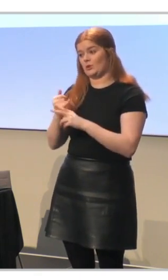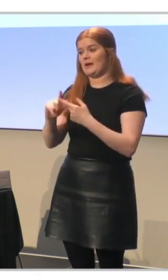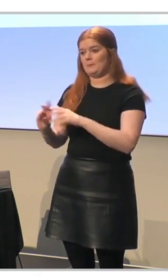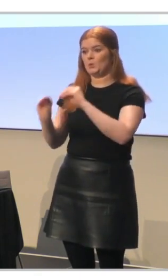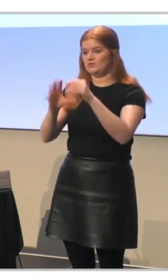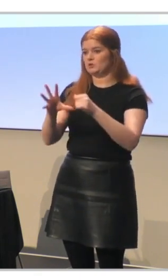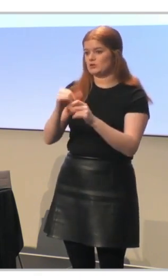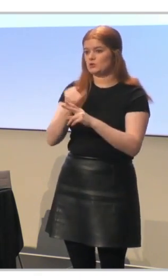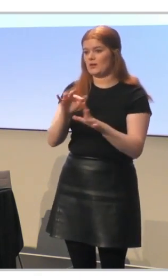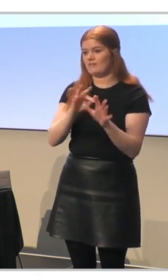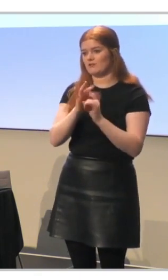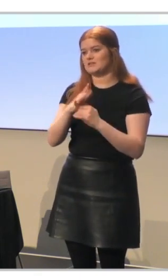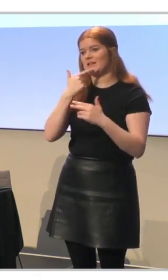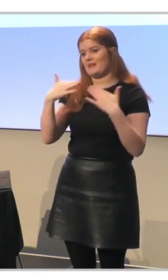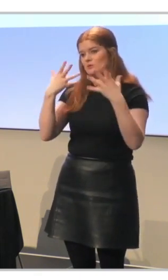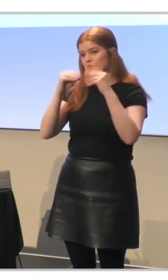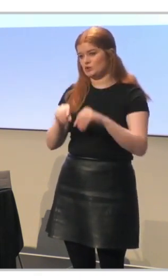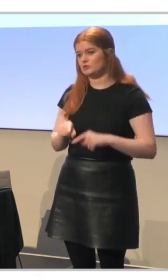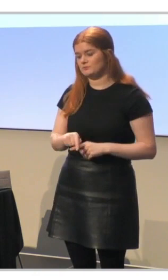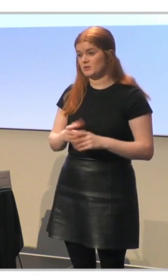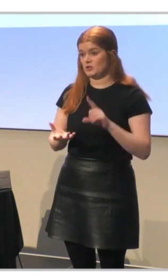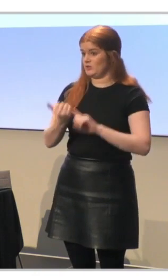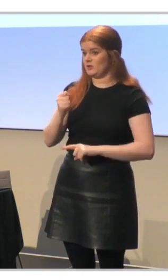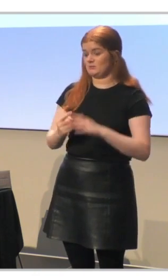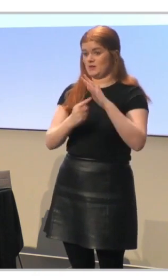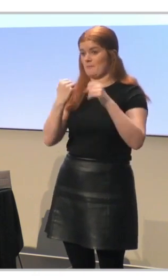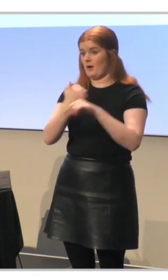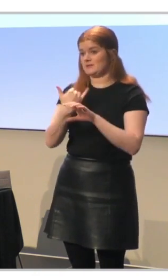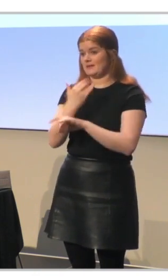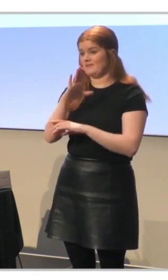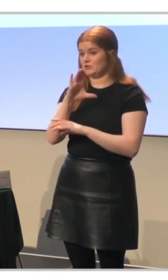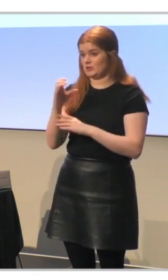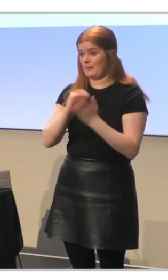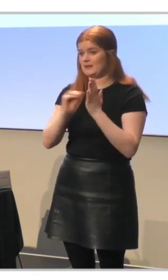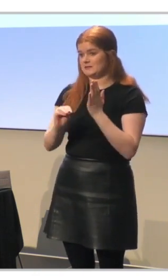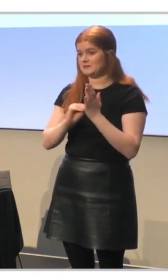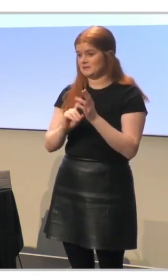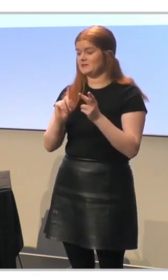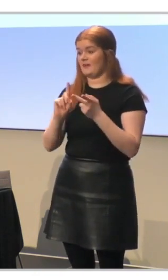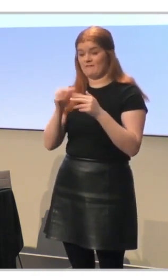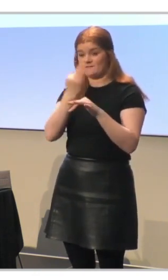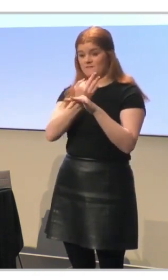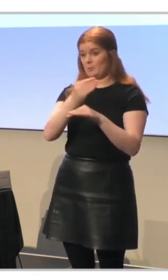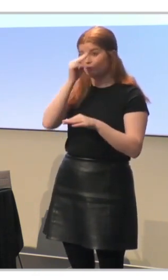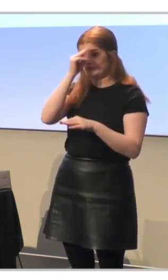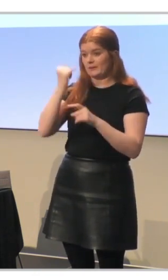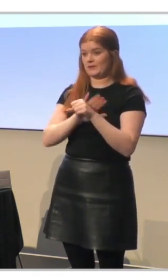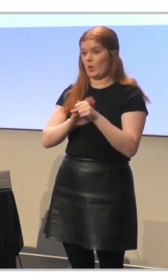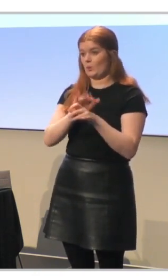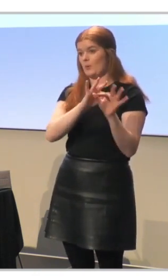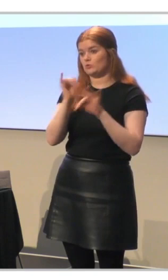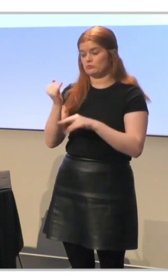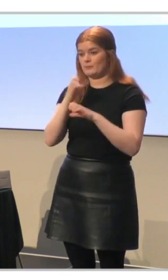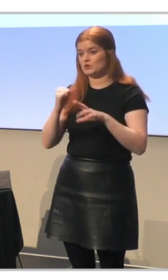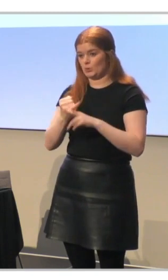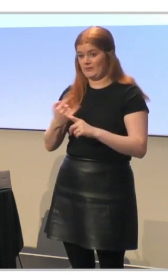special school from post-primary. She obtained a distinction and leaving certificate applied. Her father was a principal of a local post-primary school